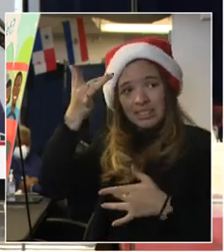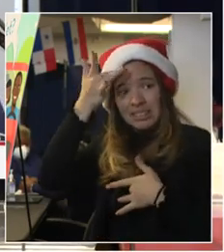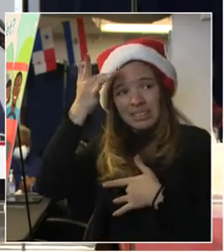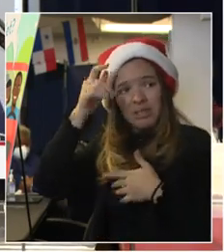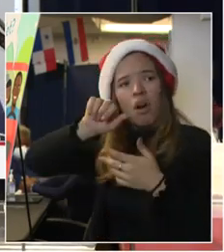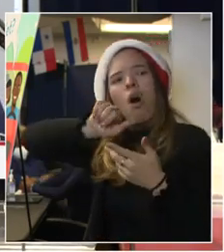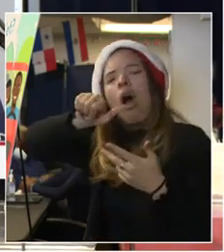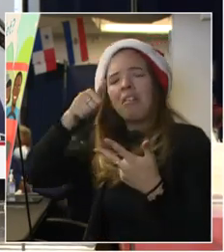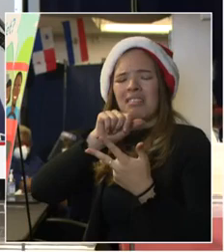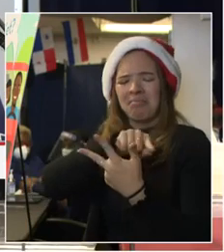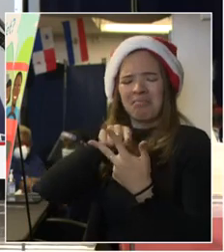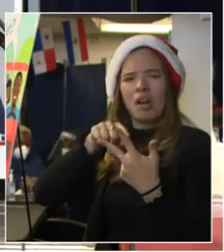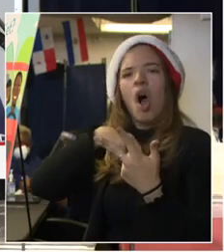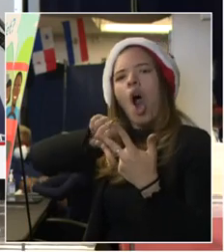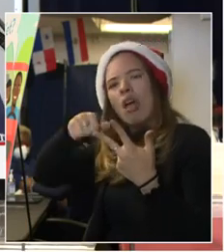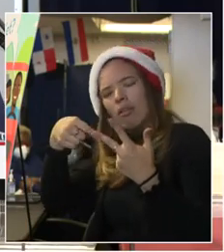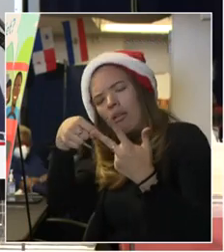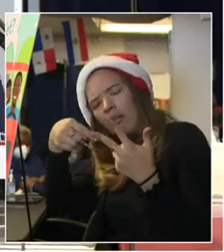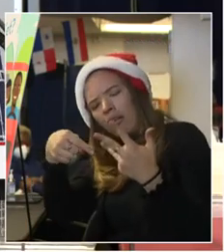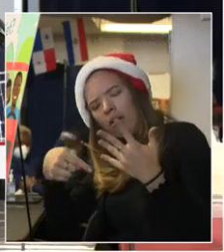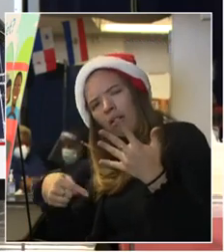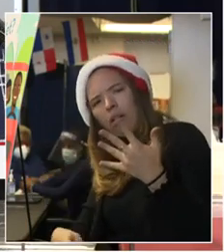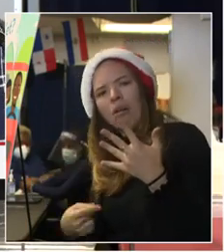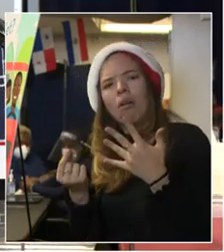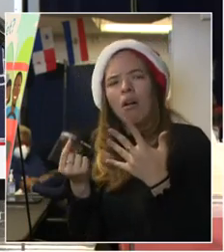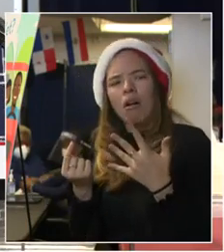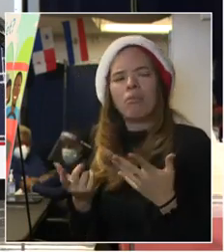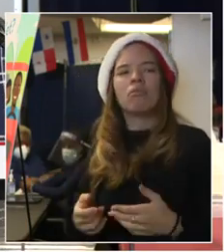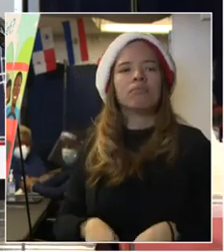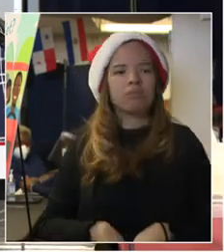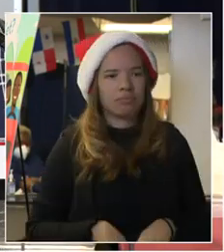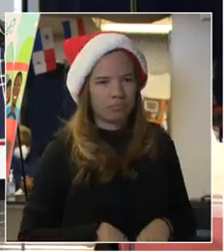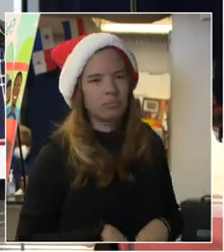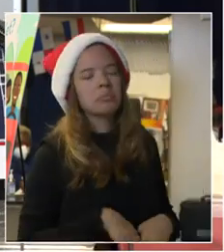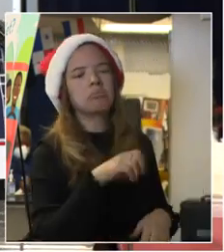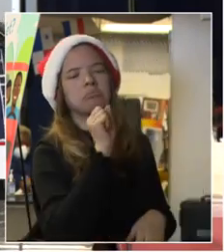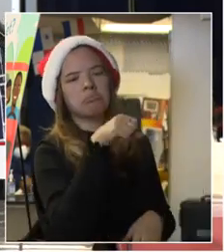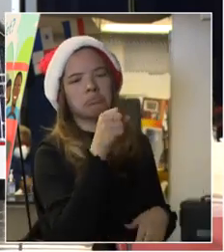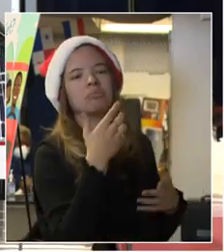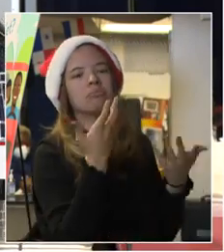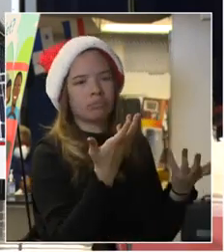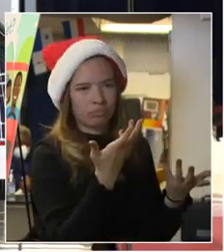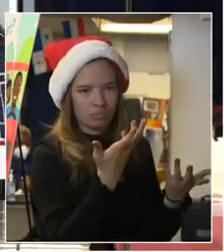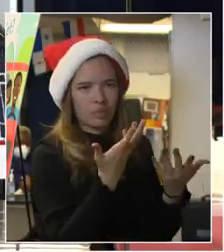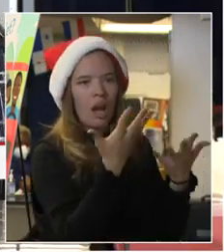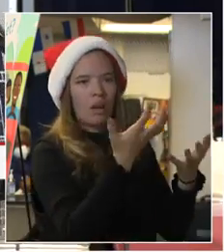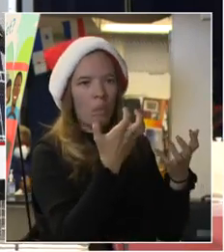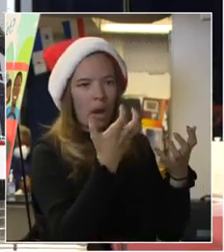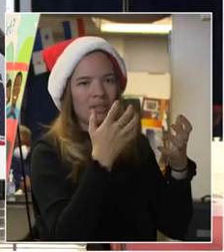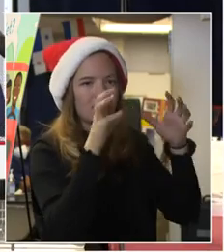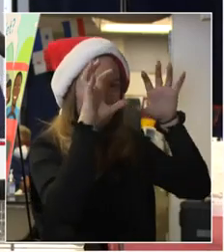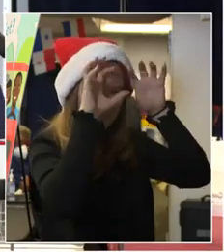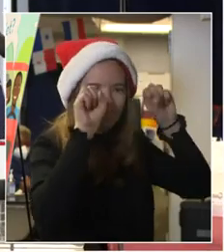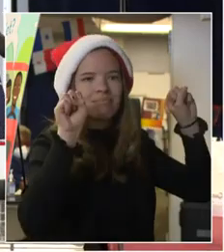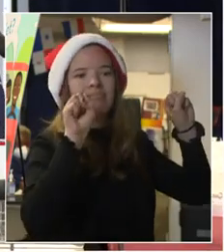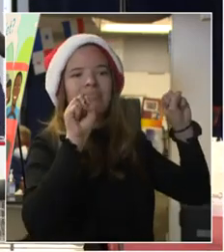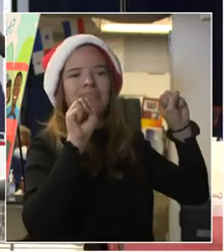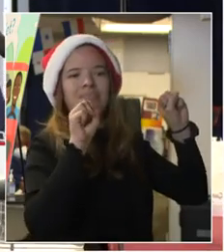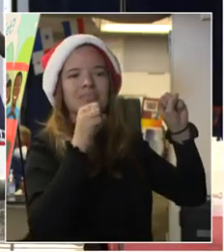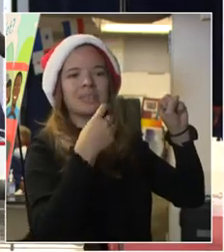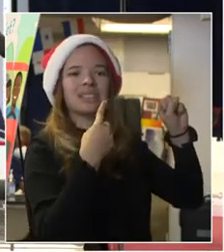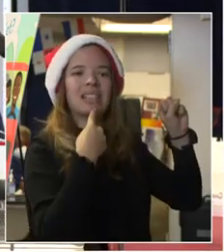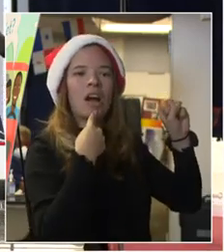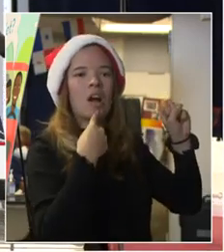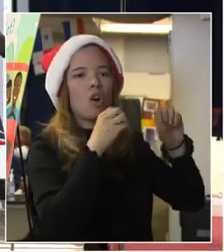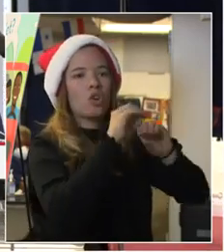students not being caught up on those vaccines. But of course, I would want the Chancellor to address the No Shots, No Schools and what they're doing with that.